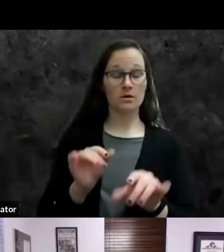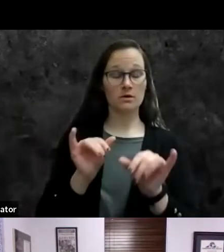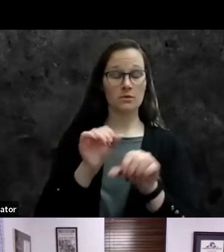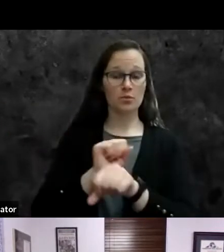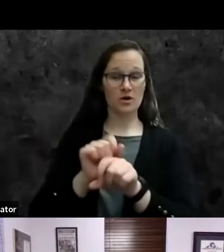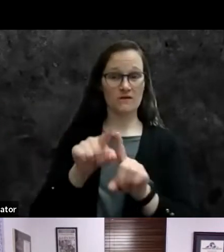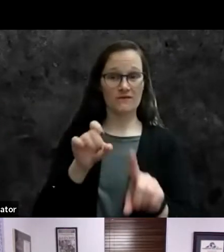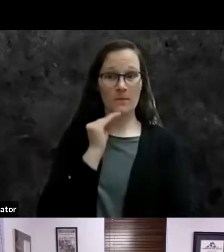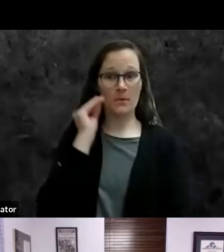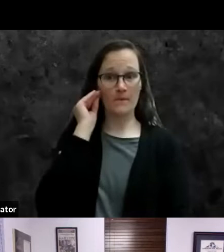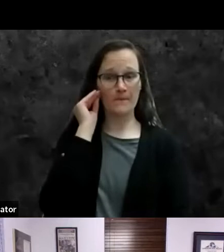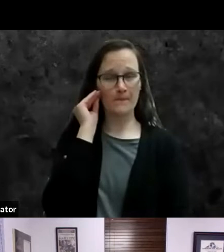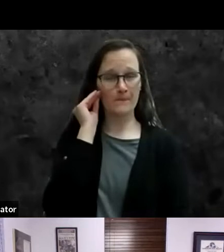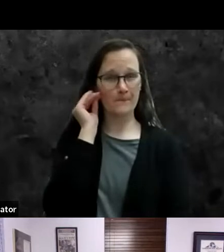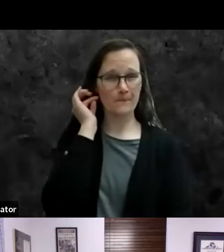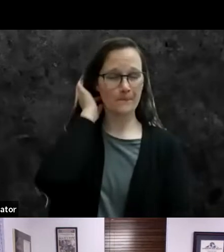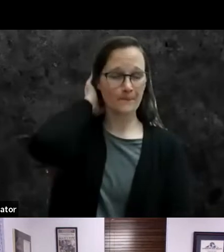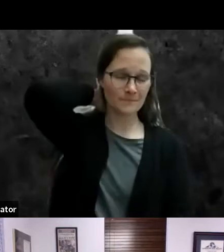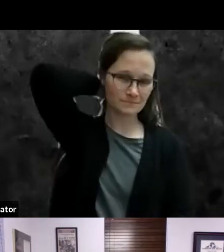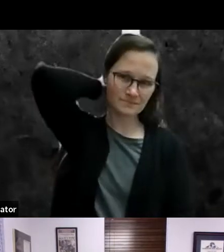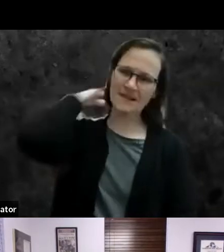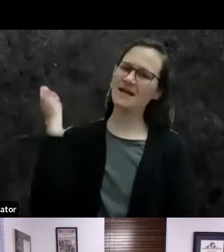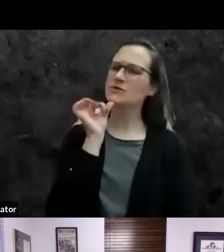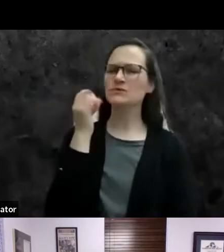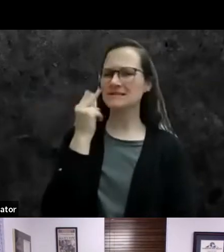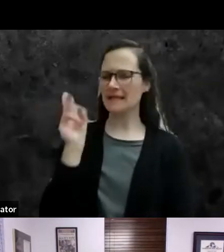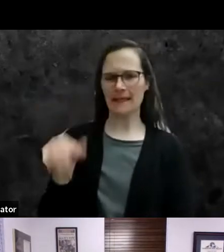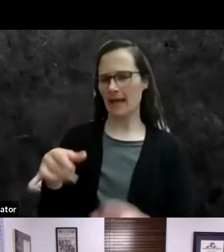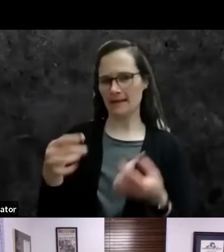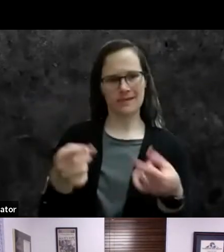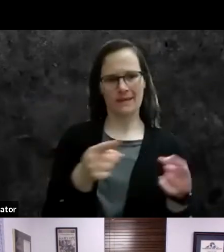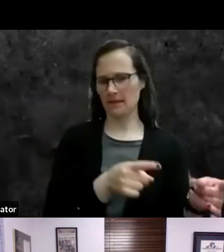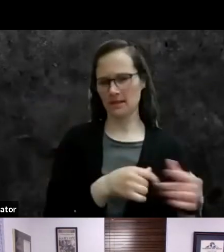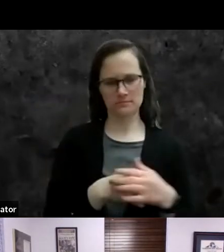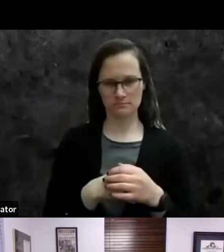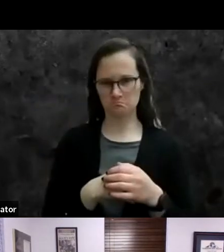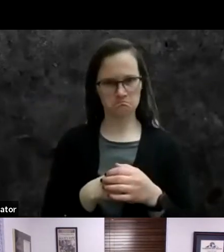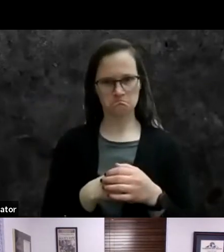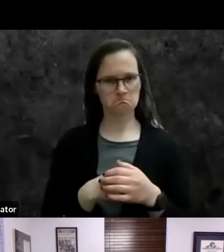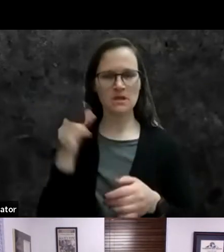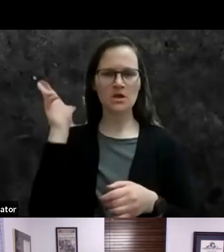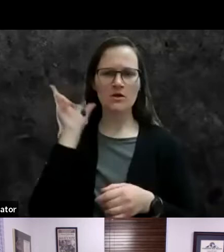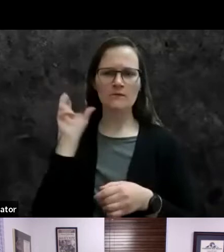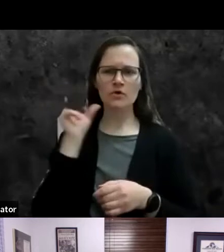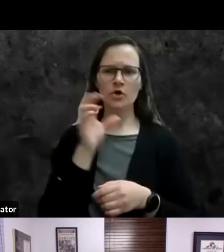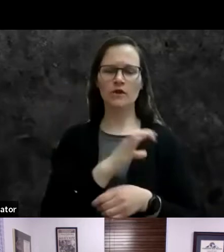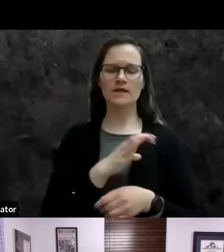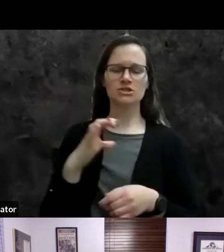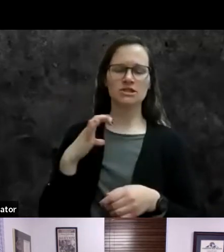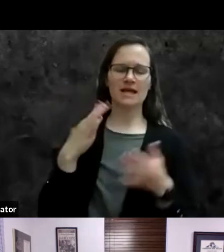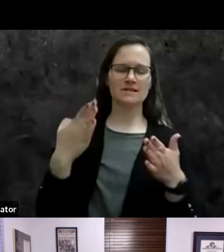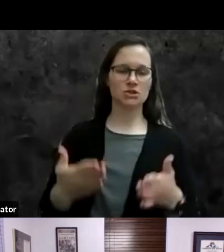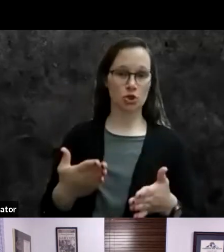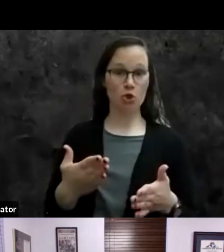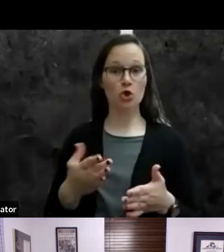You know, I don't foresee that possibility. I think, you know, you've heard the chancellor and the vice chancellor and even